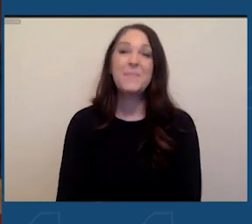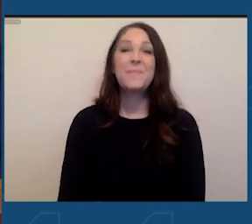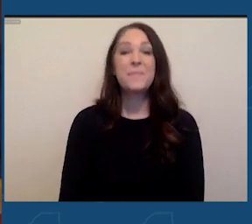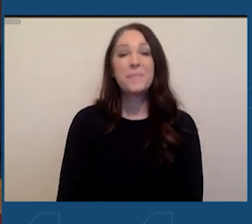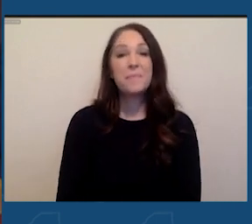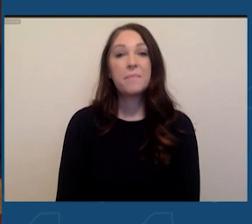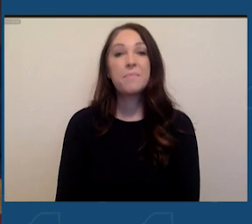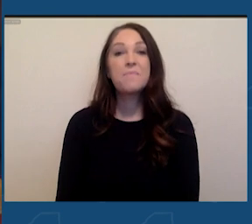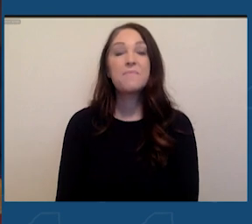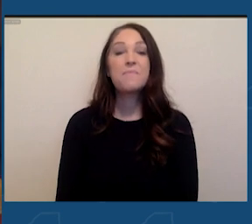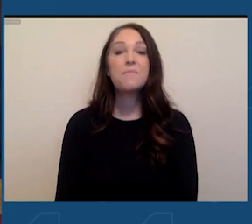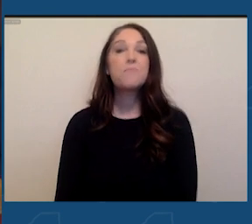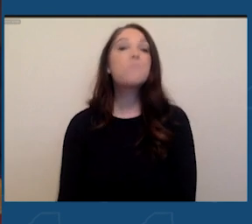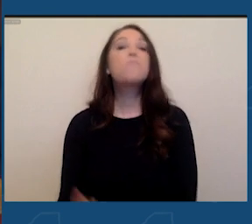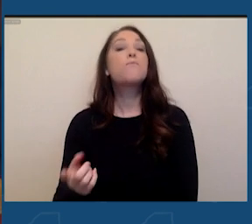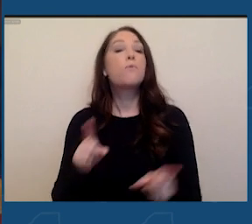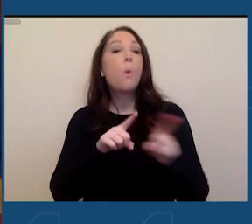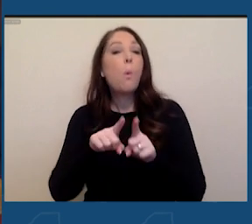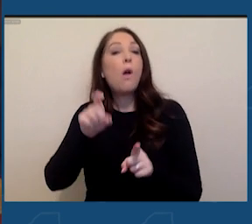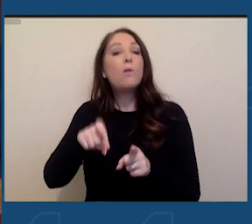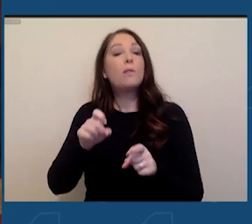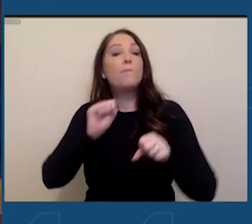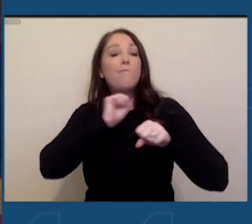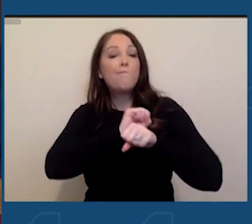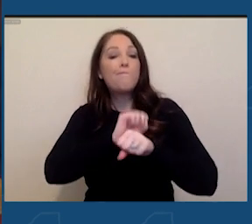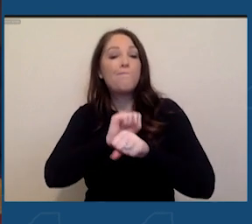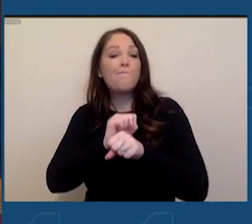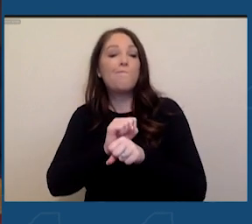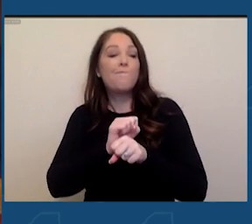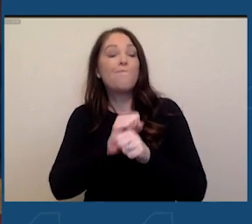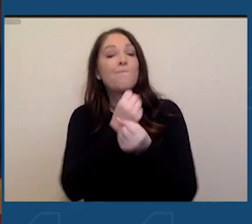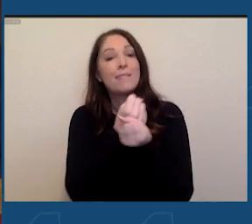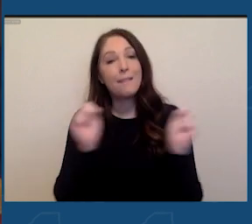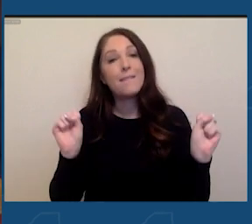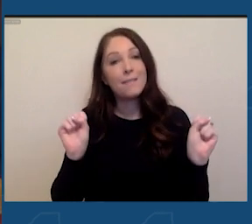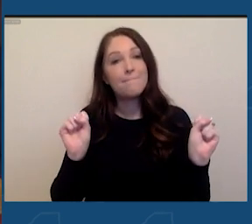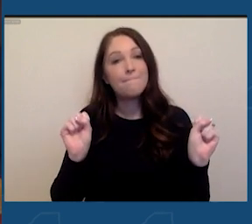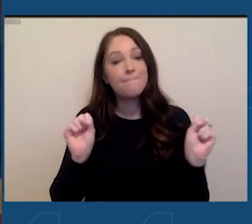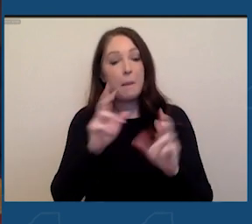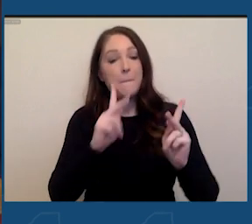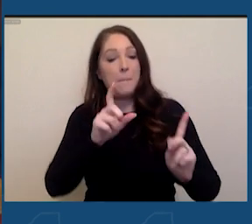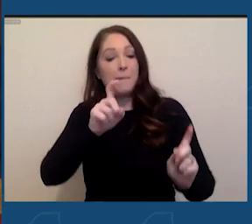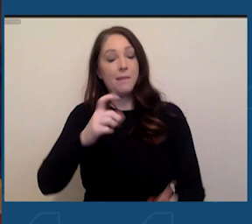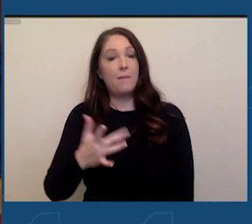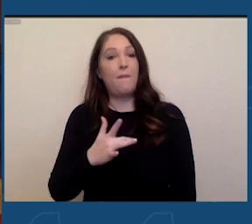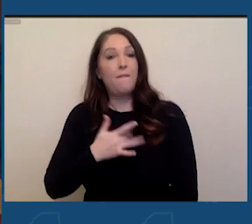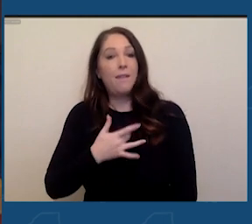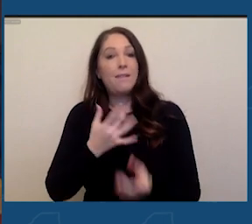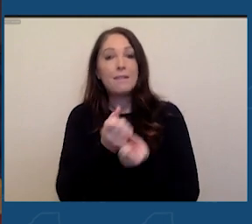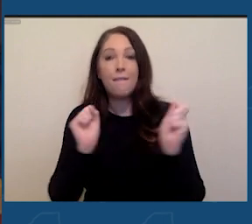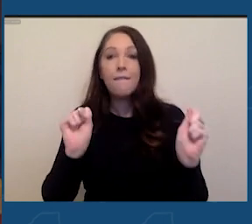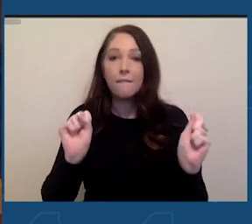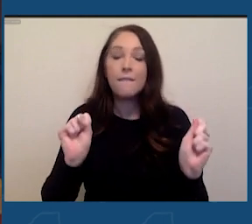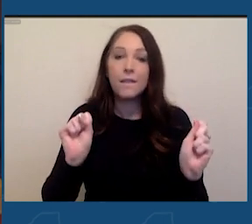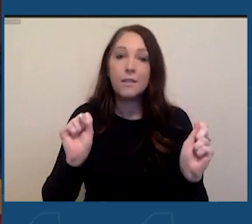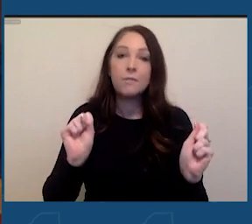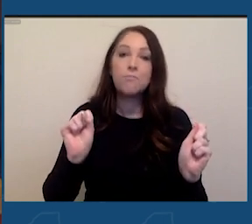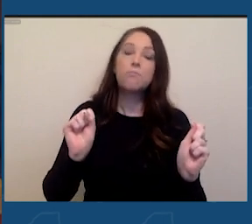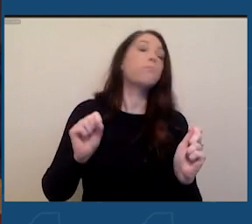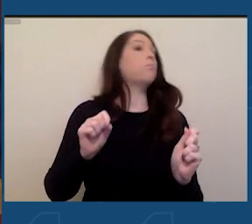But we also have to work on people's sense of safety. They have to feel safe in our communities. And I talked about